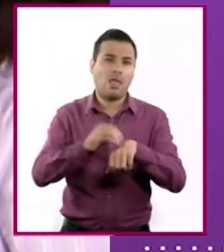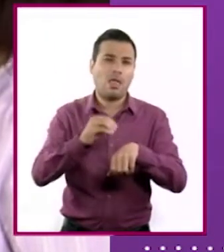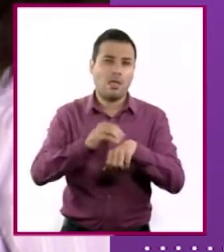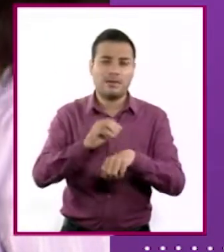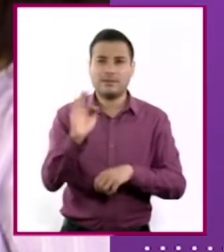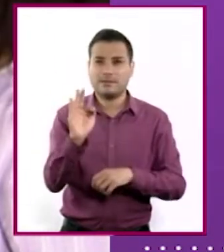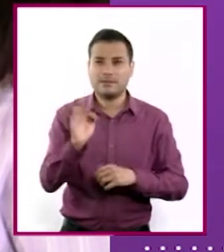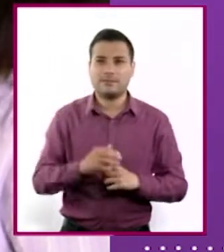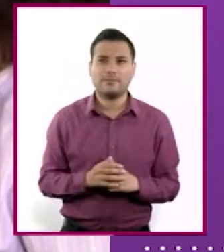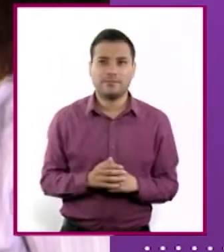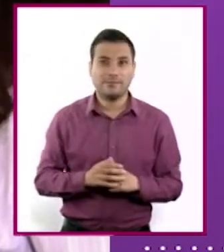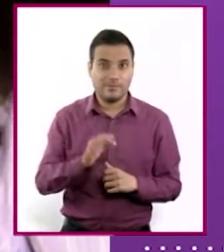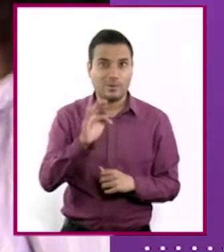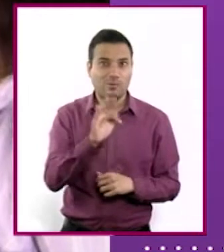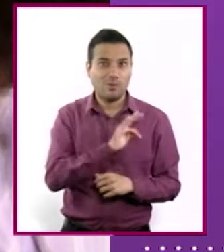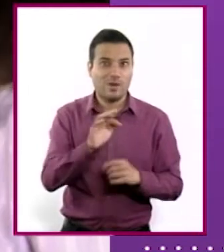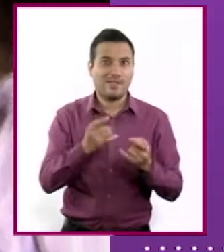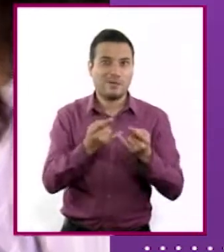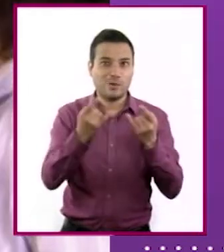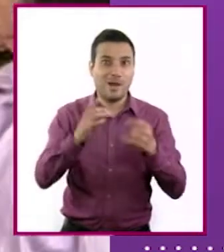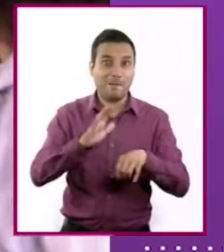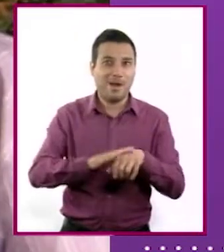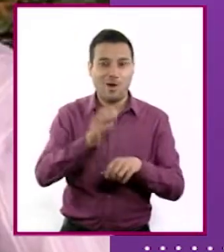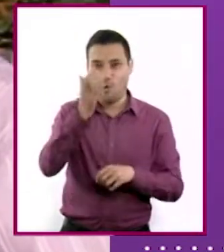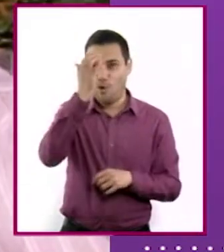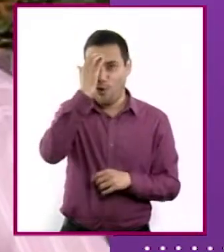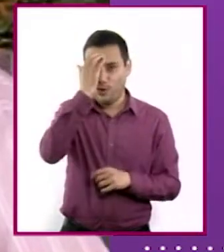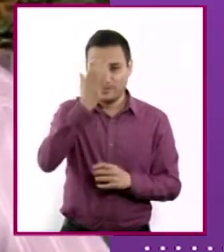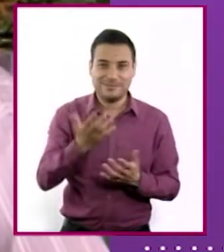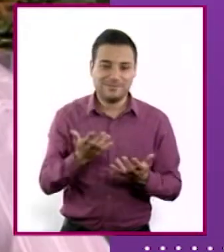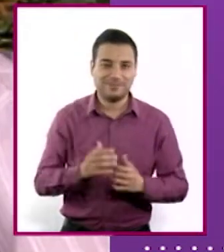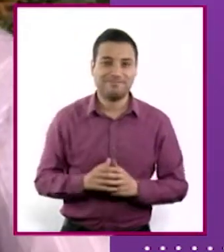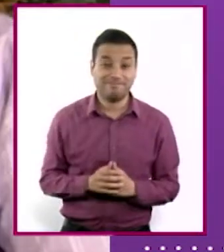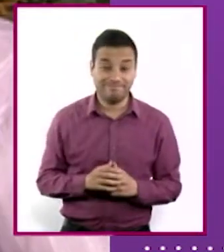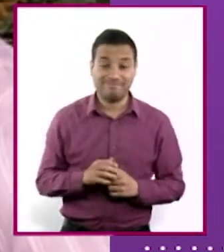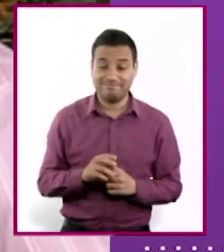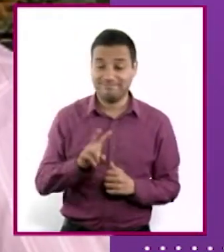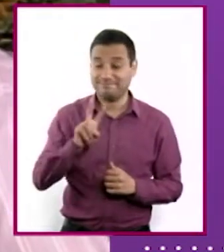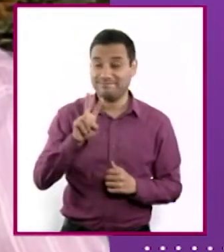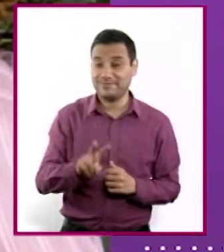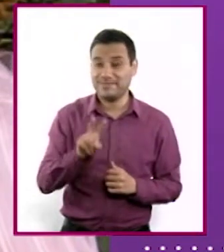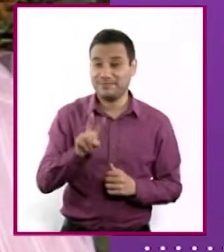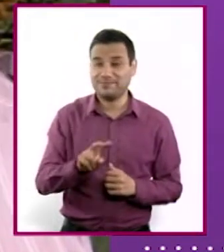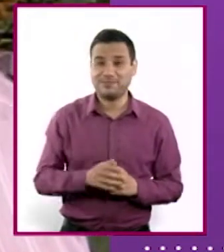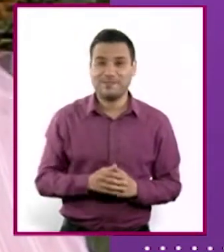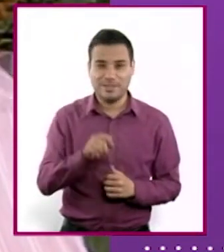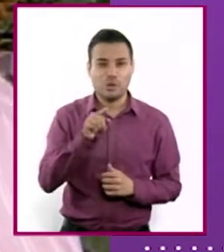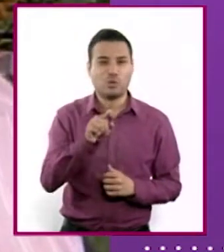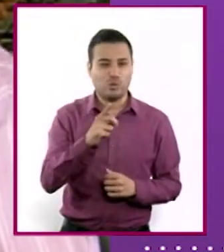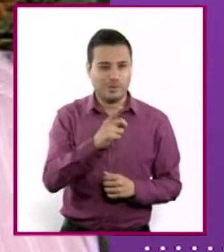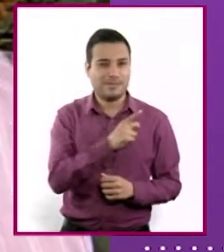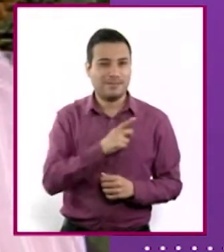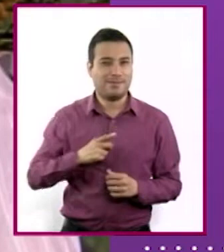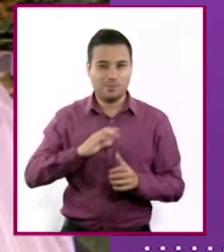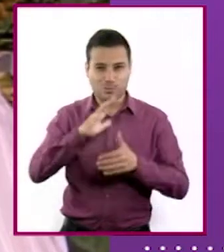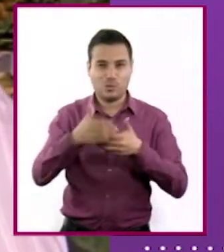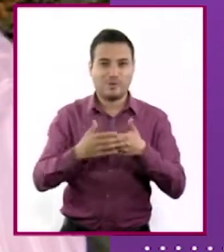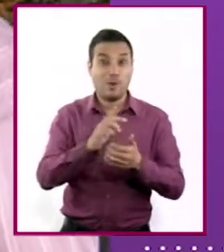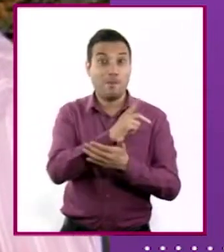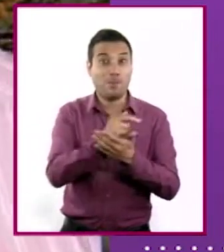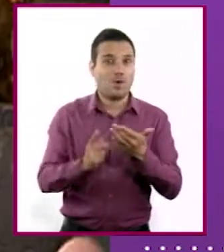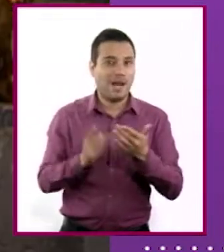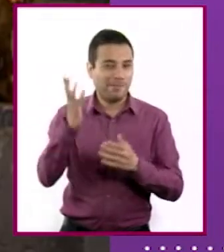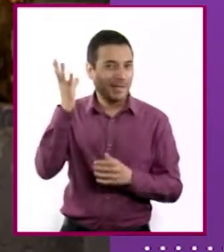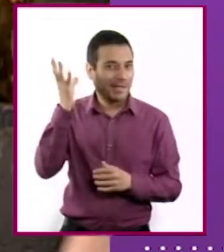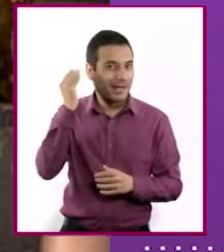be great to know more stories like this one. That's right, Hero. You should do a program about it on Radio